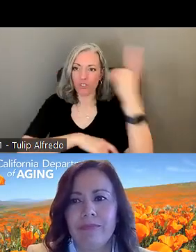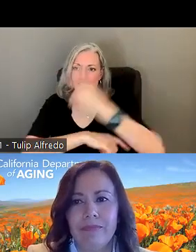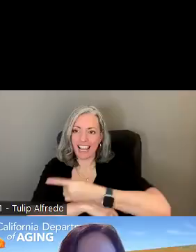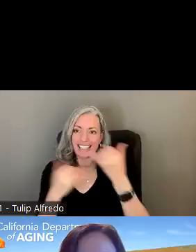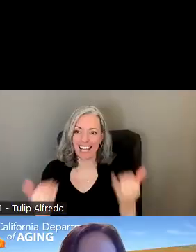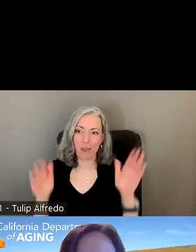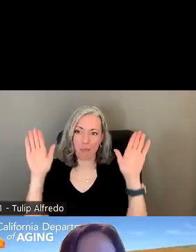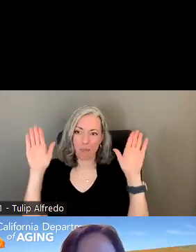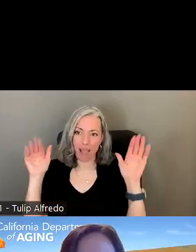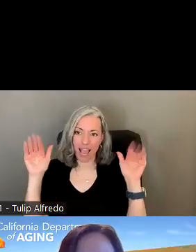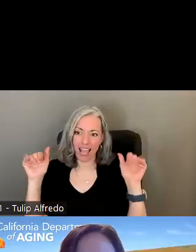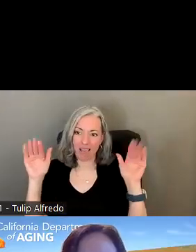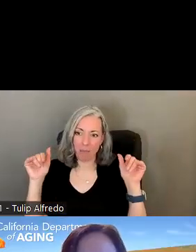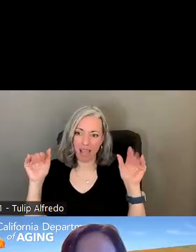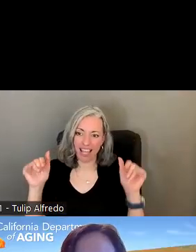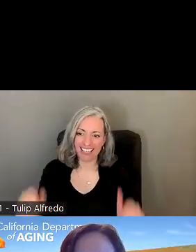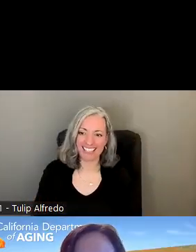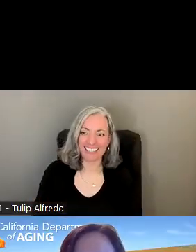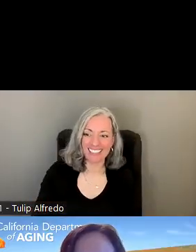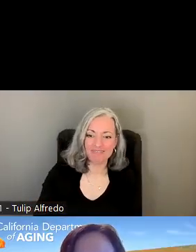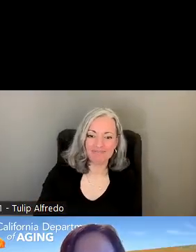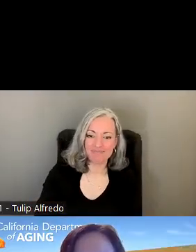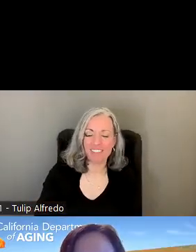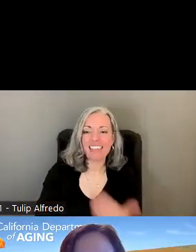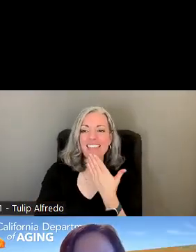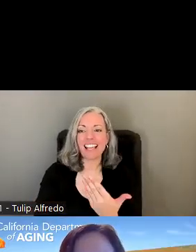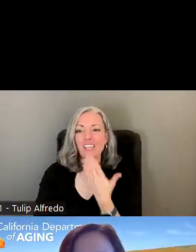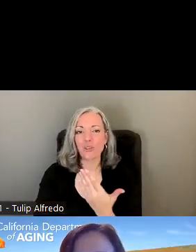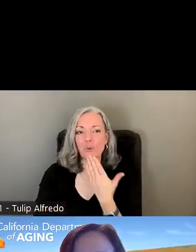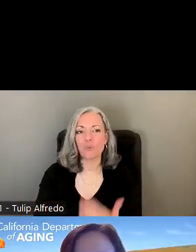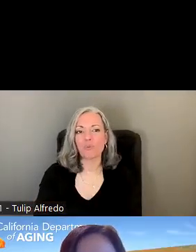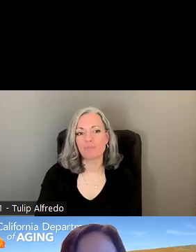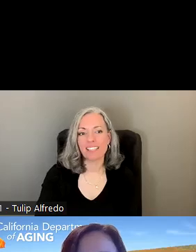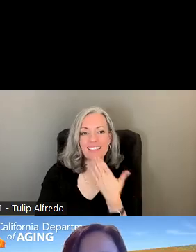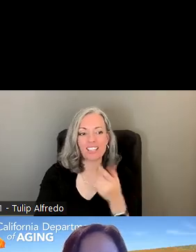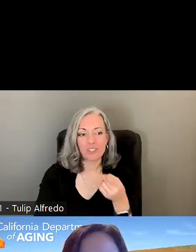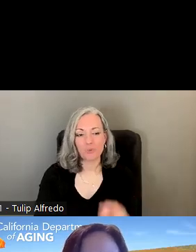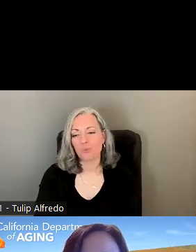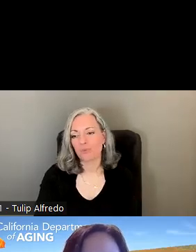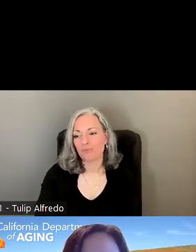Bye-bye. Bye. Thank you. Thank you.